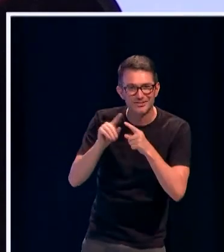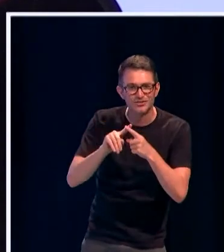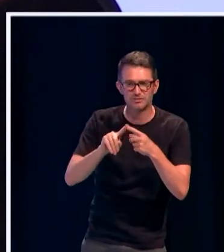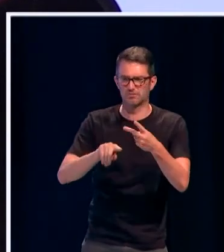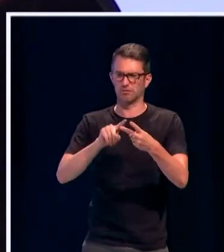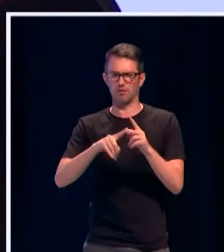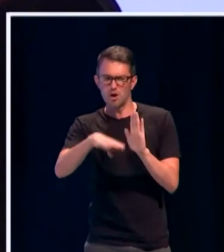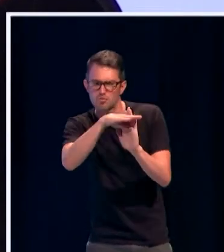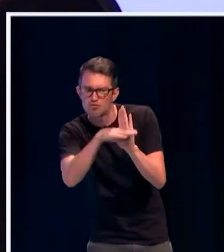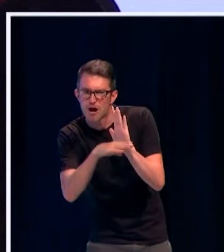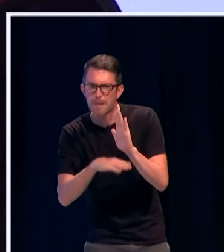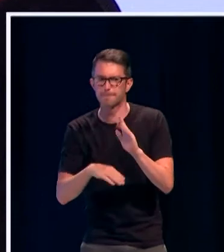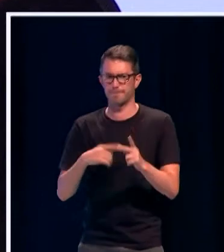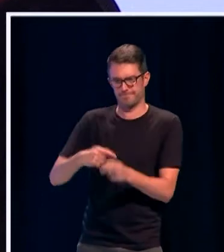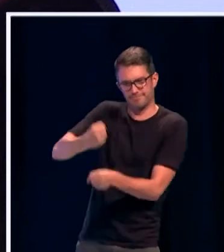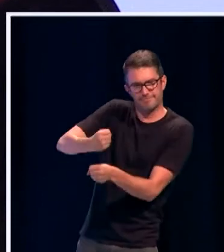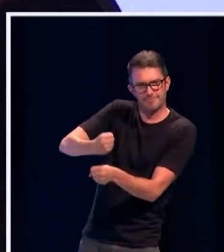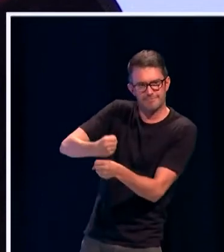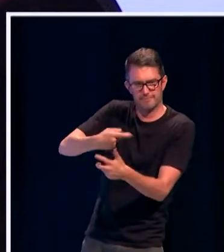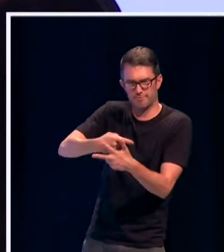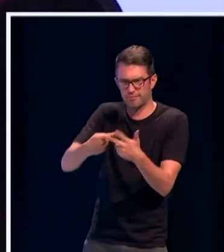everywhere. They need to be set up the